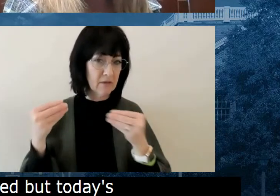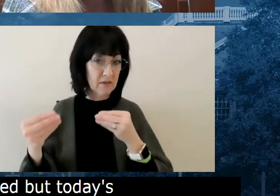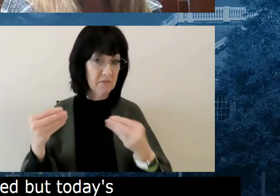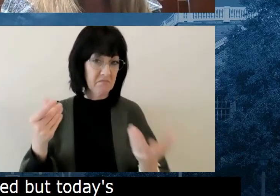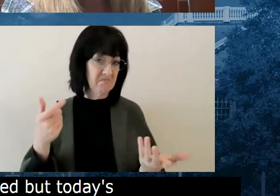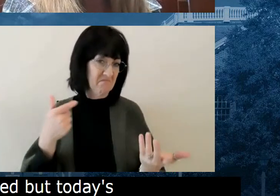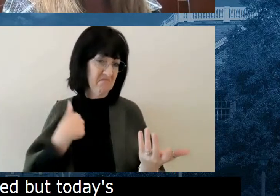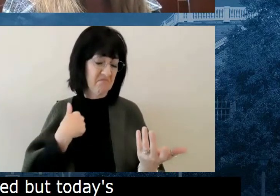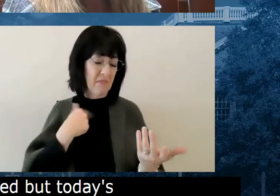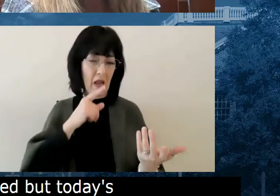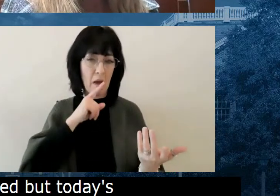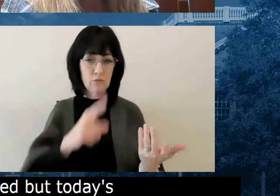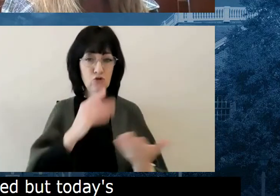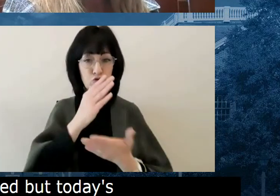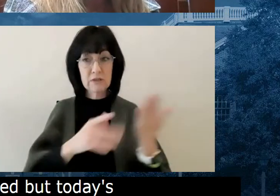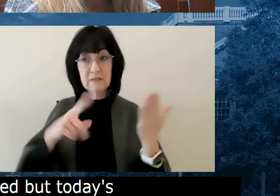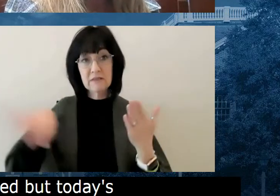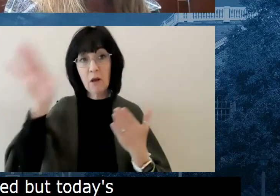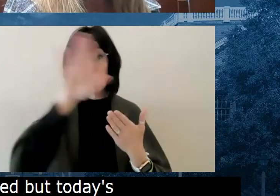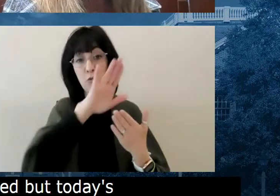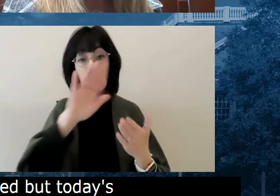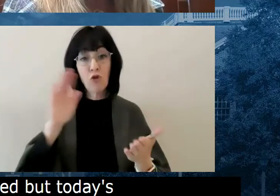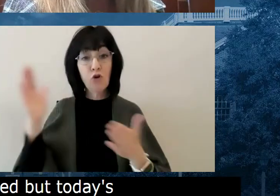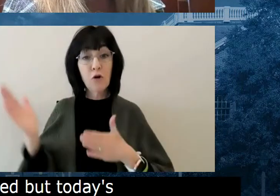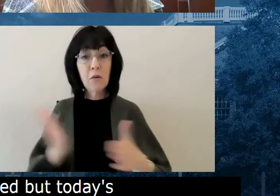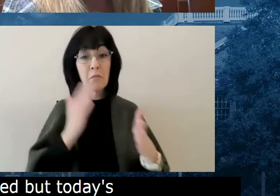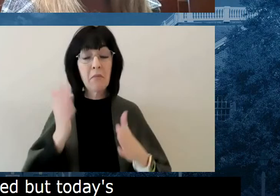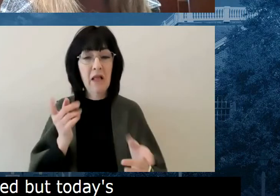some revisions to some of those plans that have been submitted.